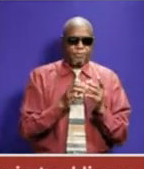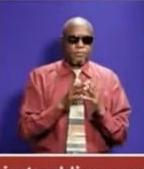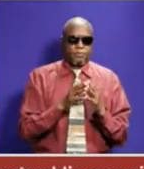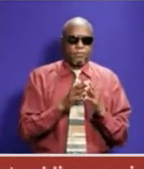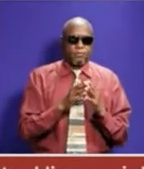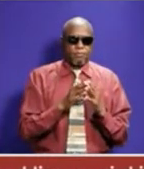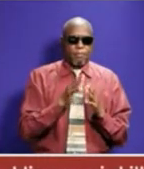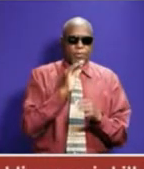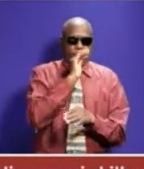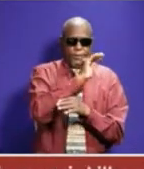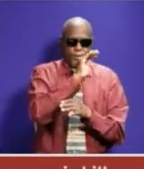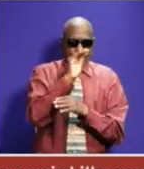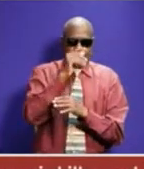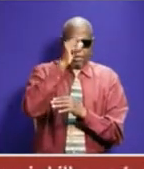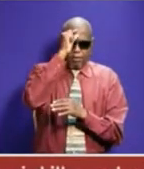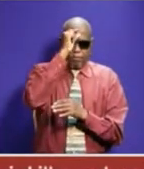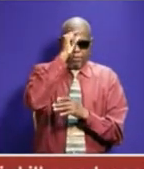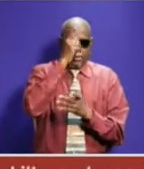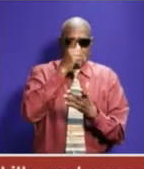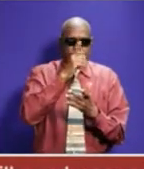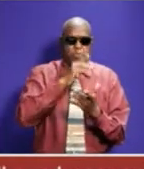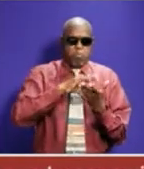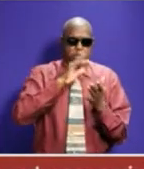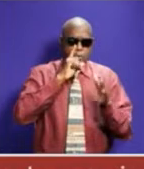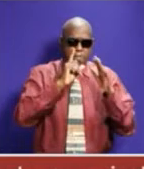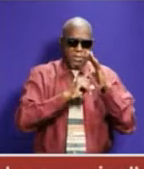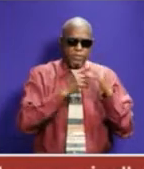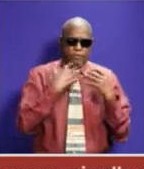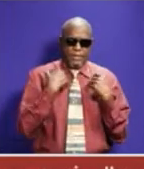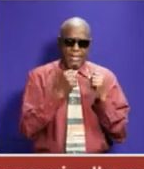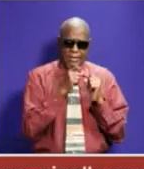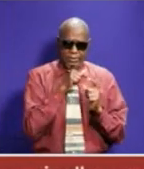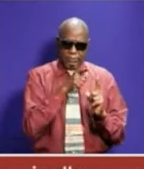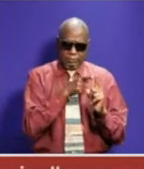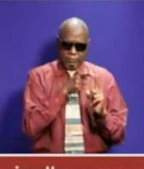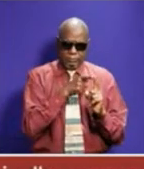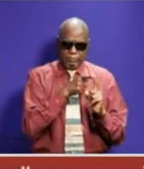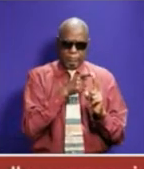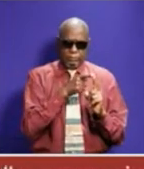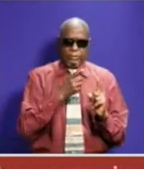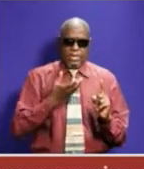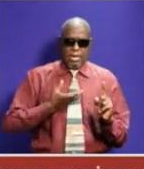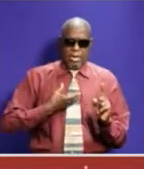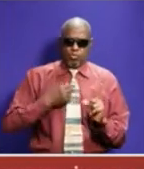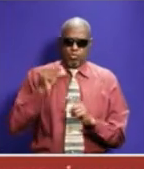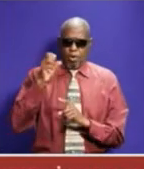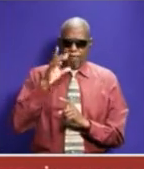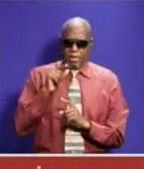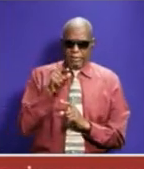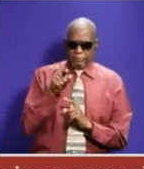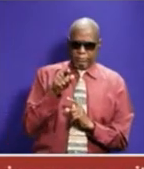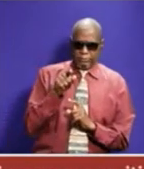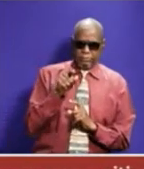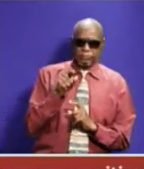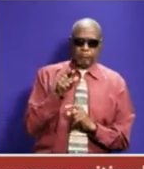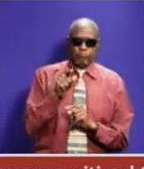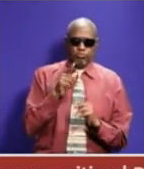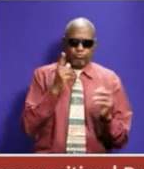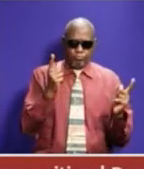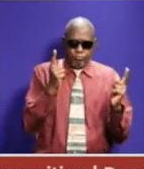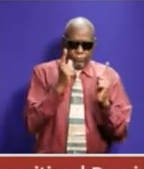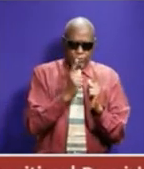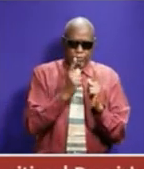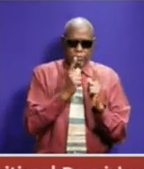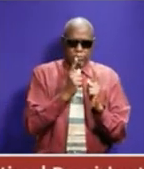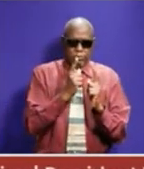we are calling on the government, especially the Ministry of Health and the Council of Governors, to meet and dialogue, because